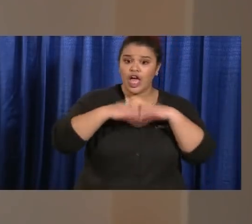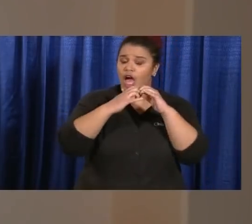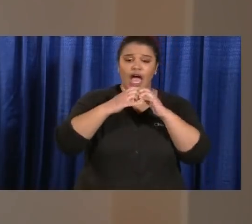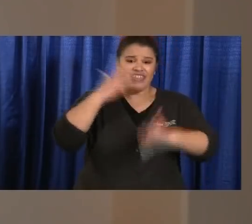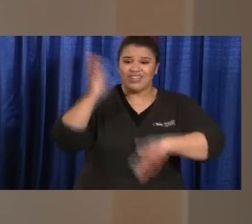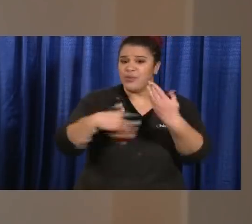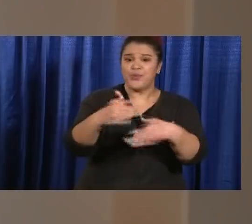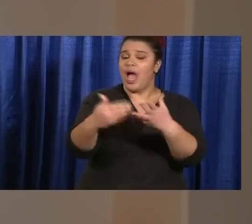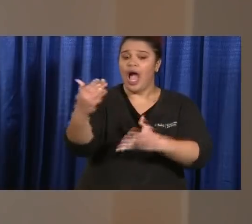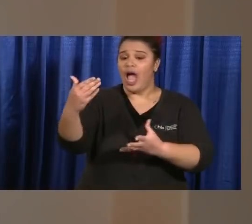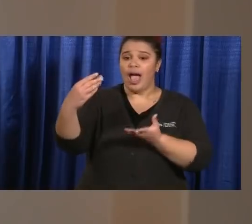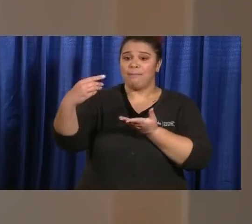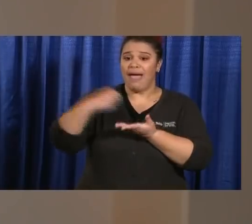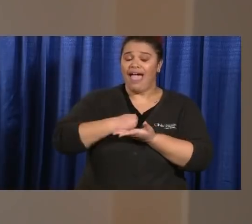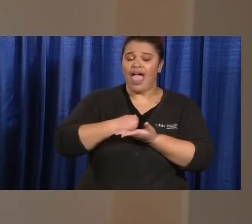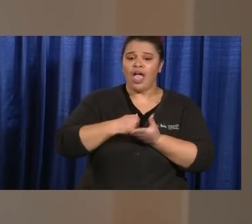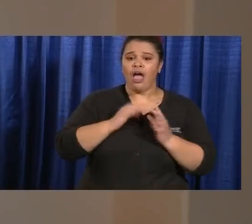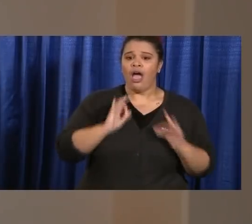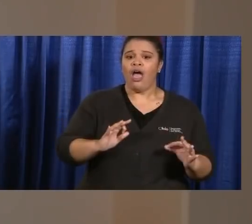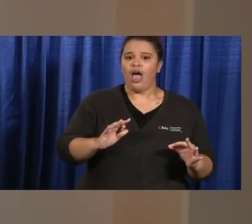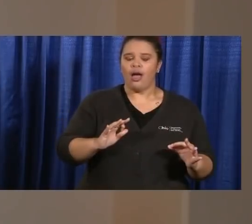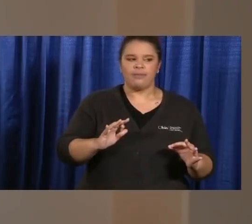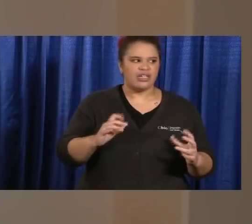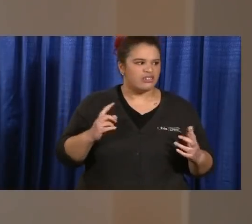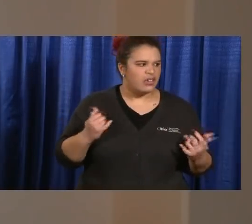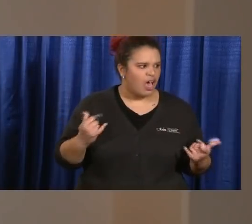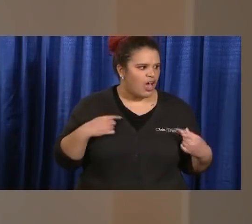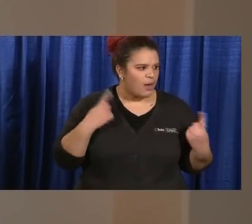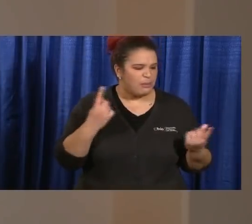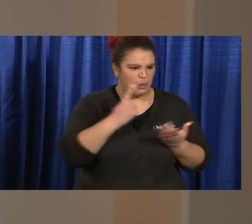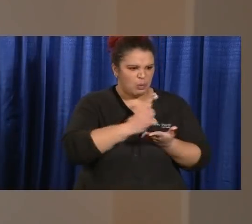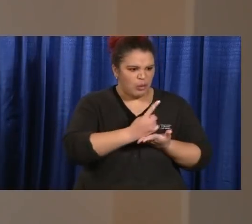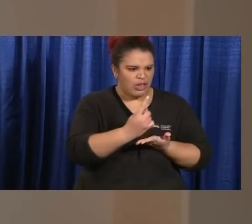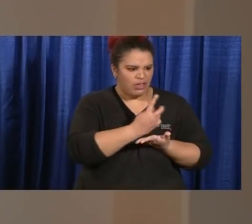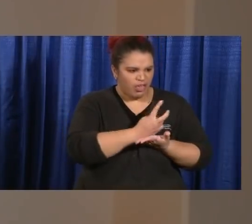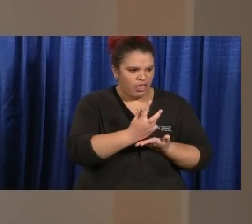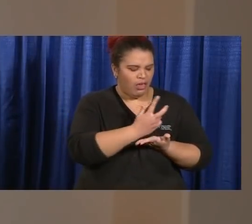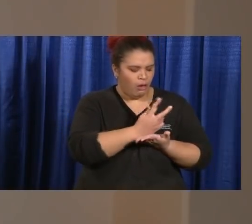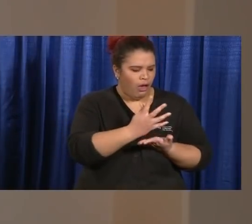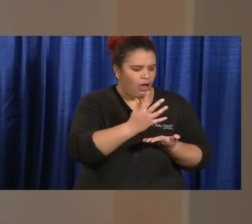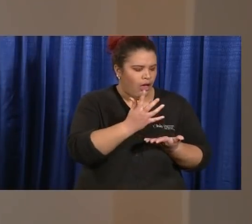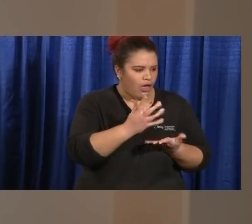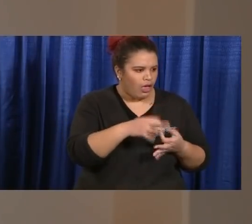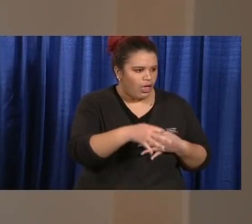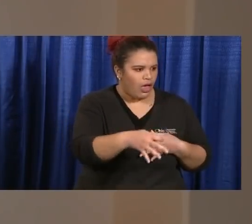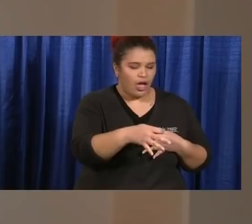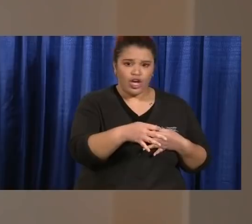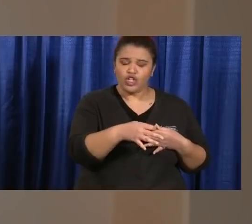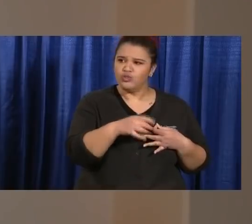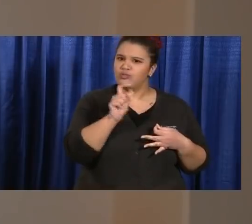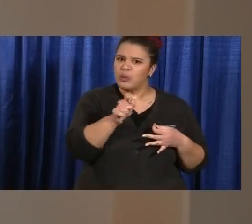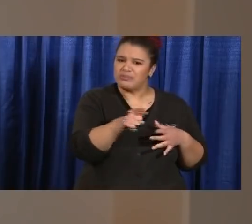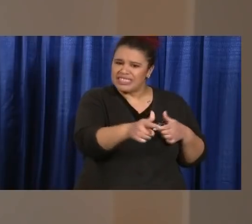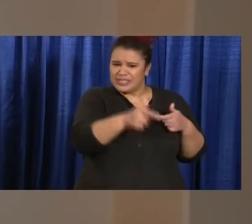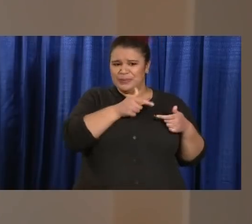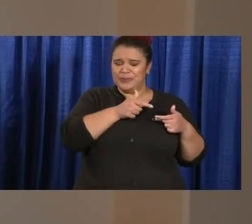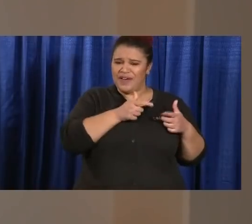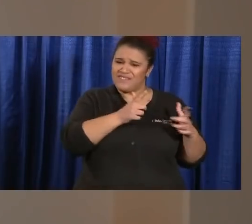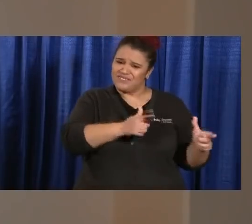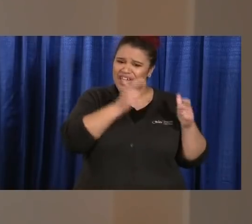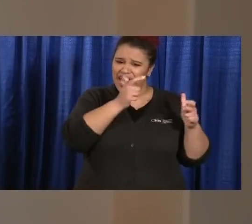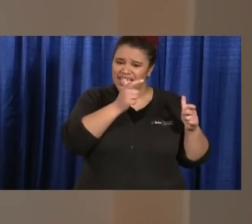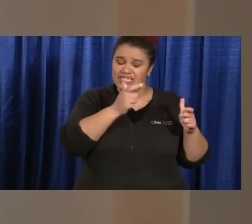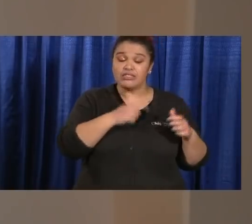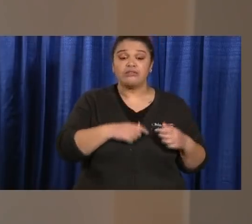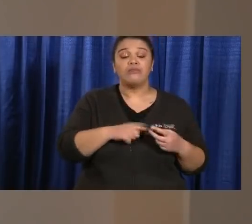get money a lot quicker than, the weeks or maybe even months that it seems like it could be. And then I also want to know, are we going to hit a surge in these